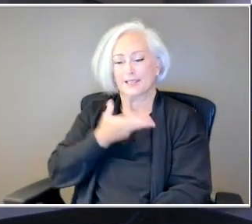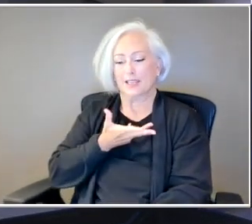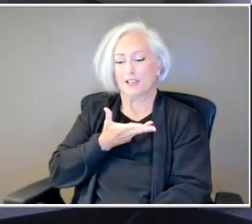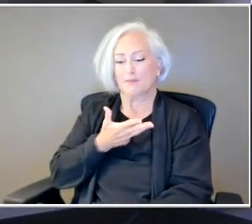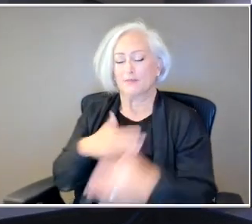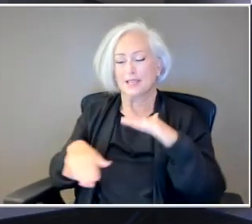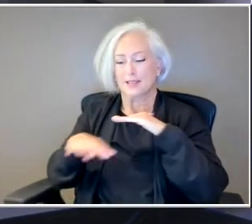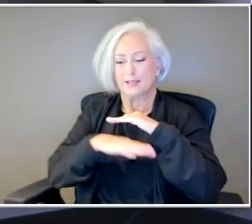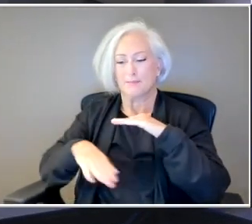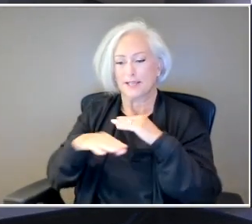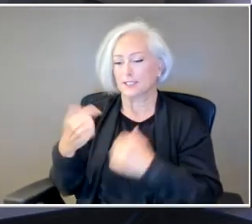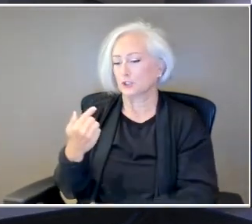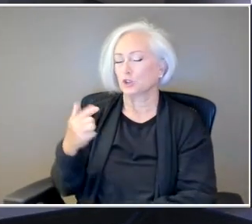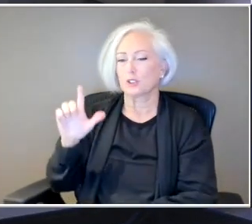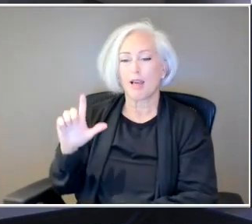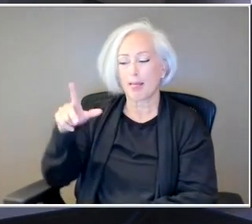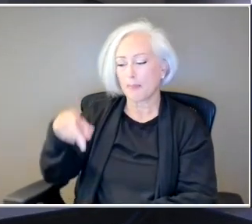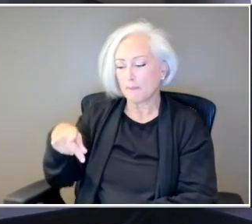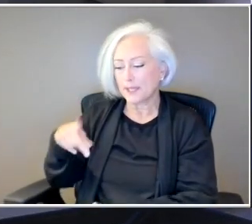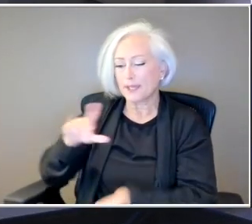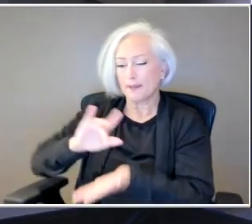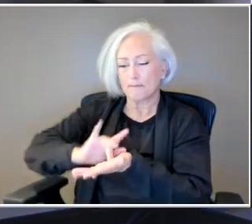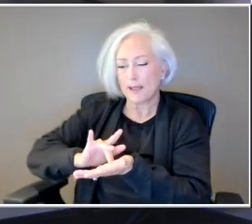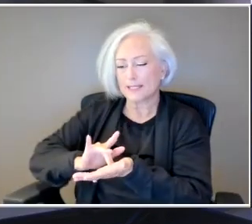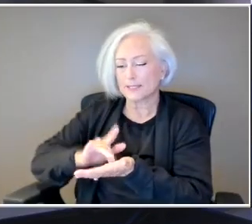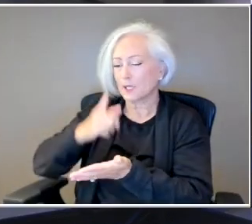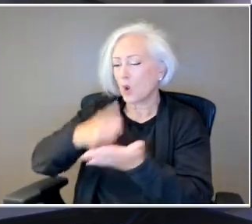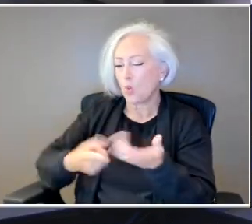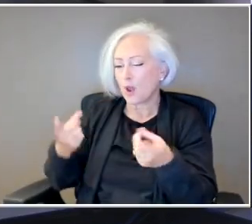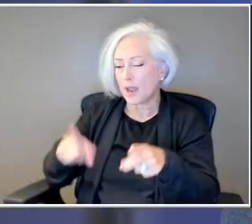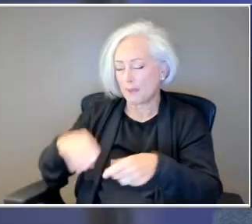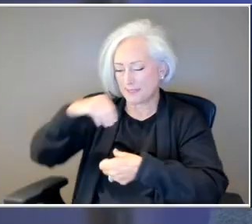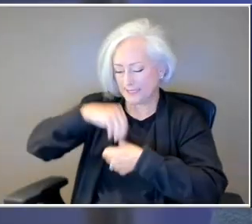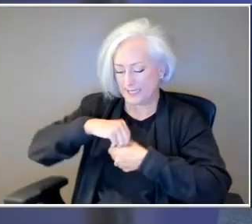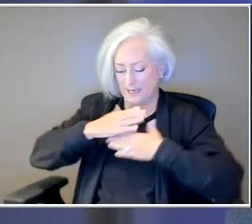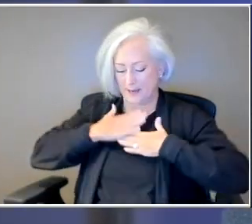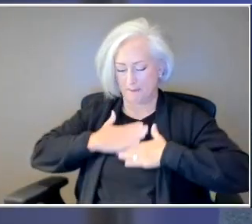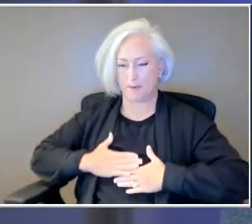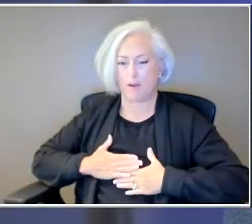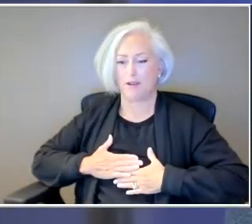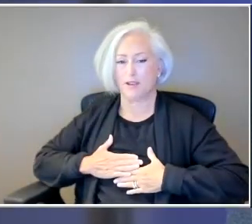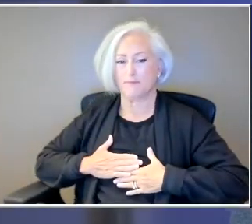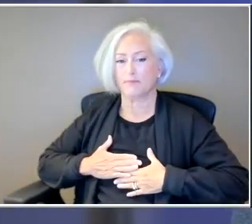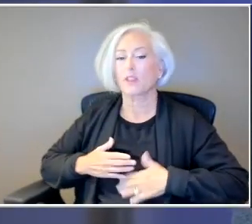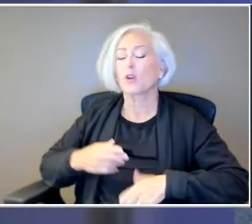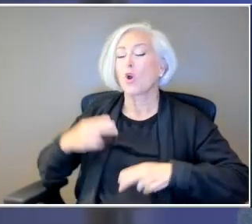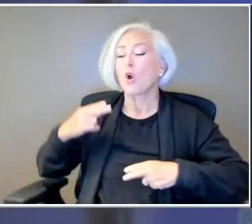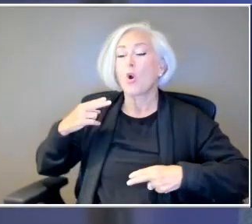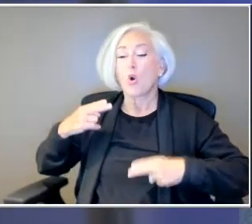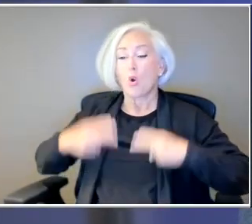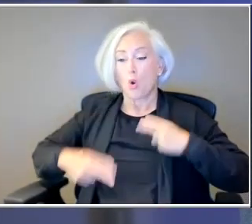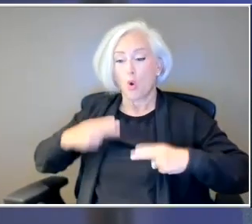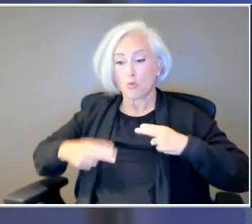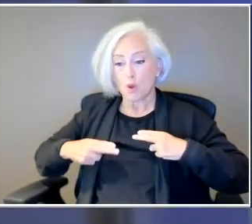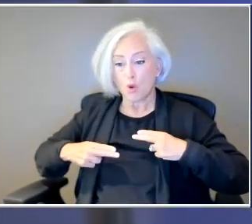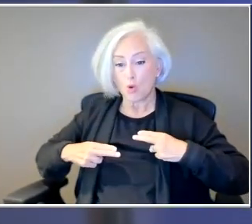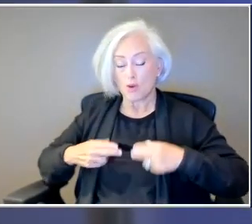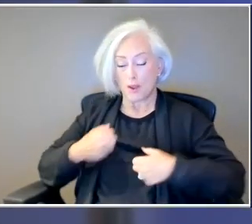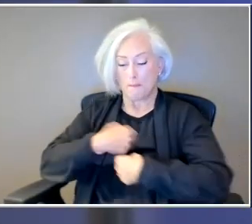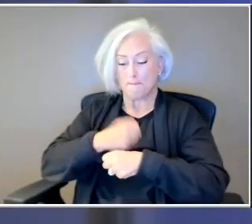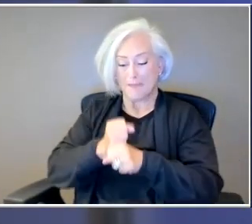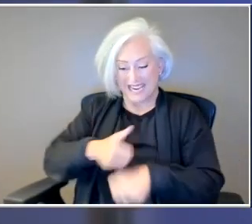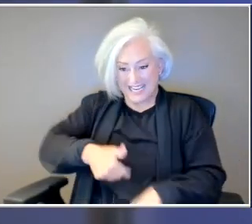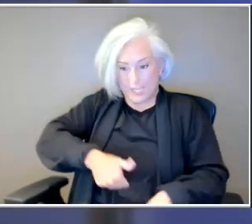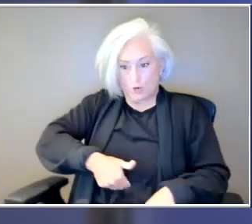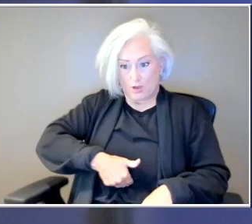to do inside your body? What's happening in there? So it's a hormone that's produced from your gut when you eat a meal, and